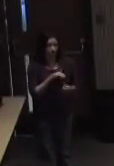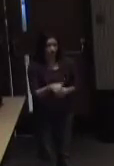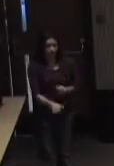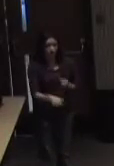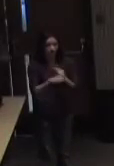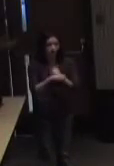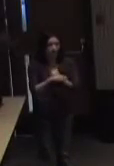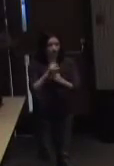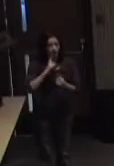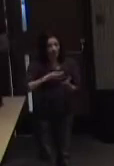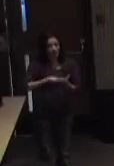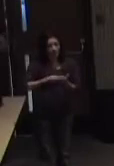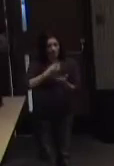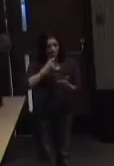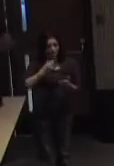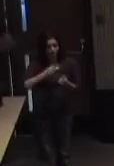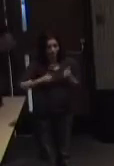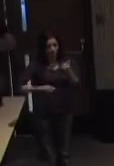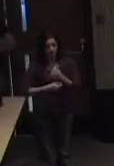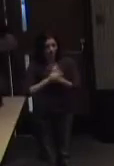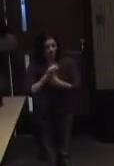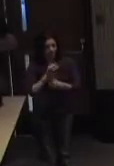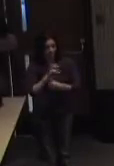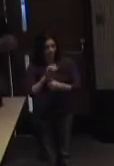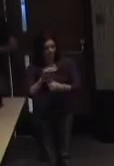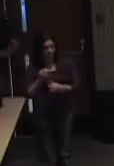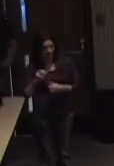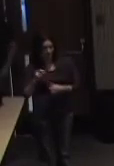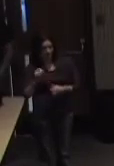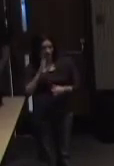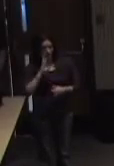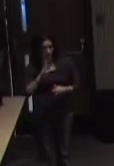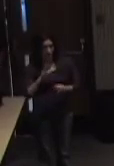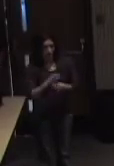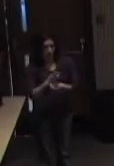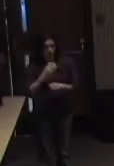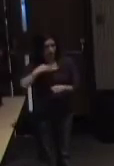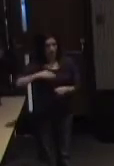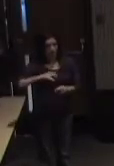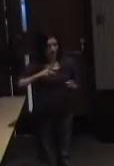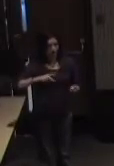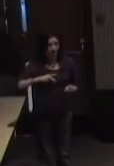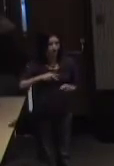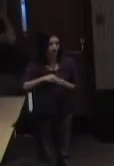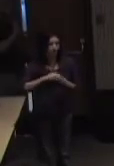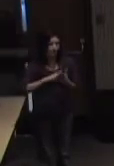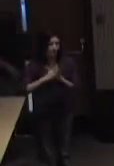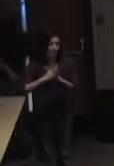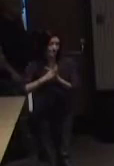money because I know that under Mayor Flanagan, it's being spent for the benefit of the people of the city. Thank you, Congressman.